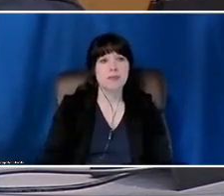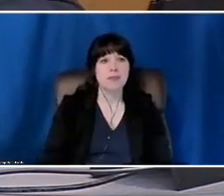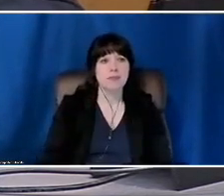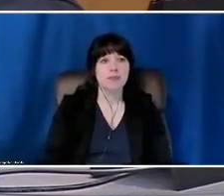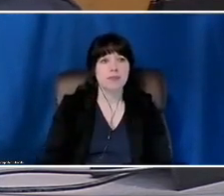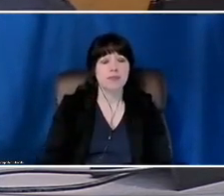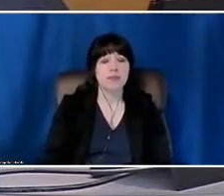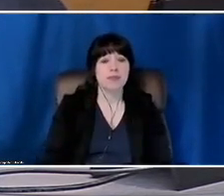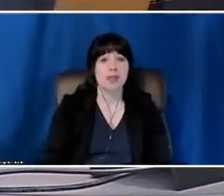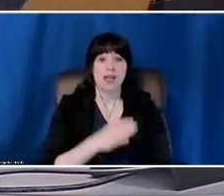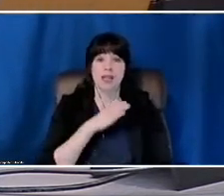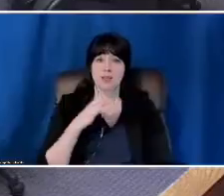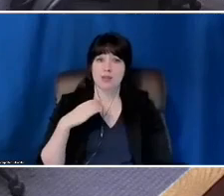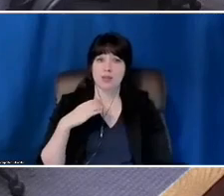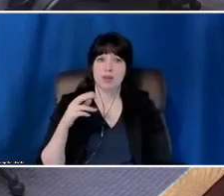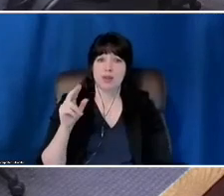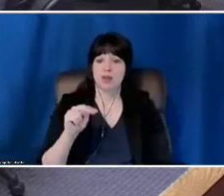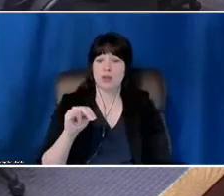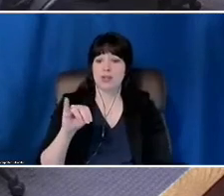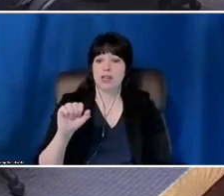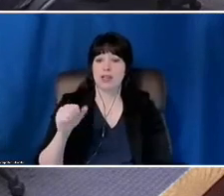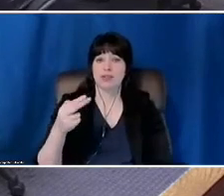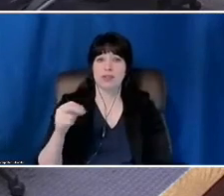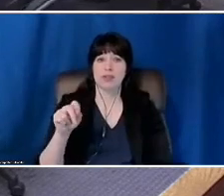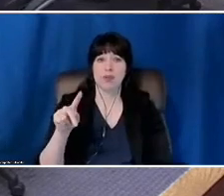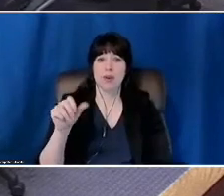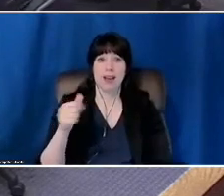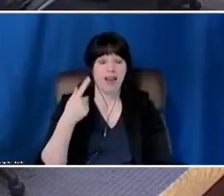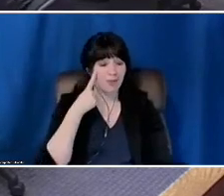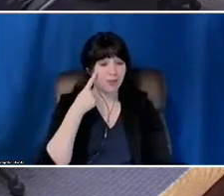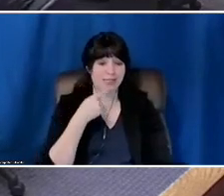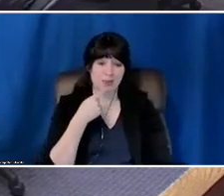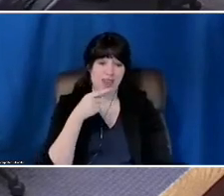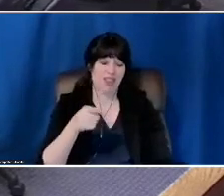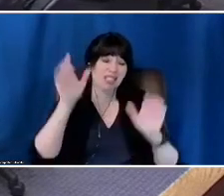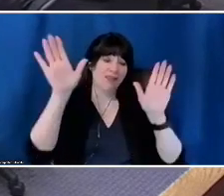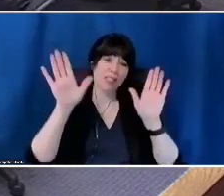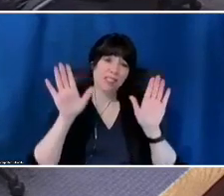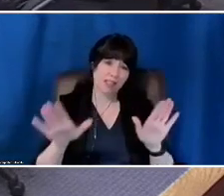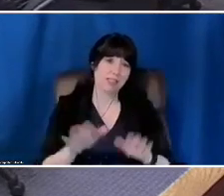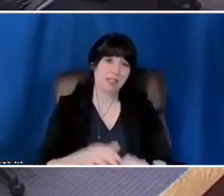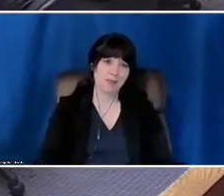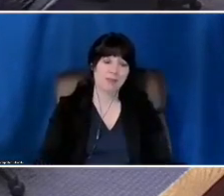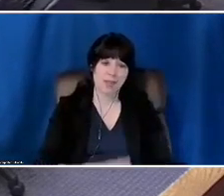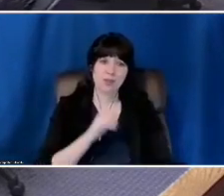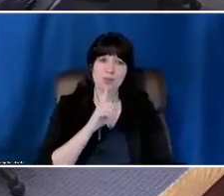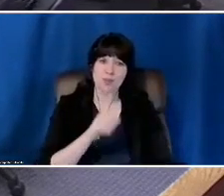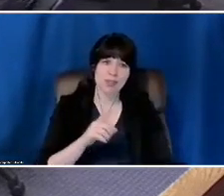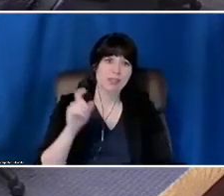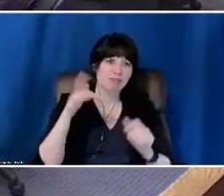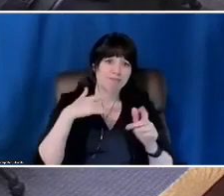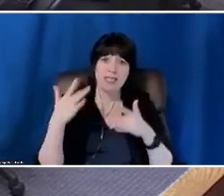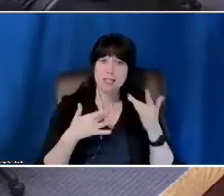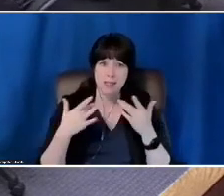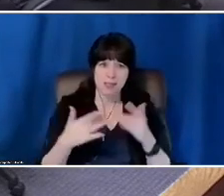Councillor Nishioka. I just want to say this is fantastic. This is really, really exciting.